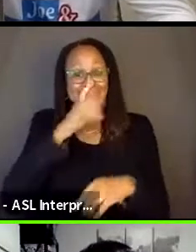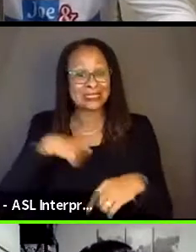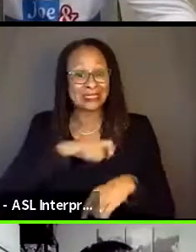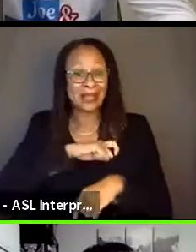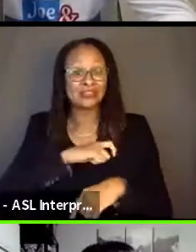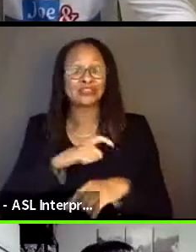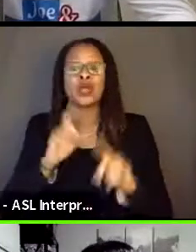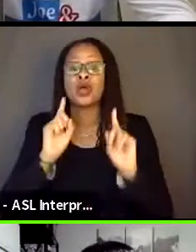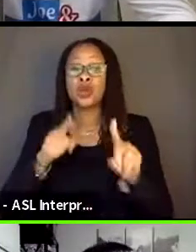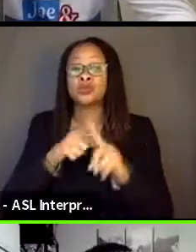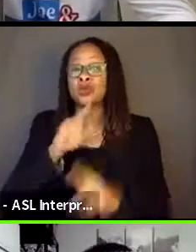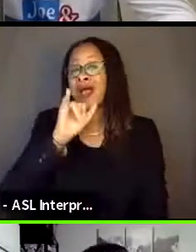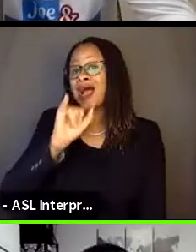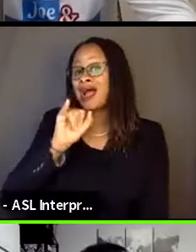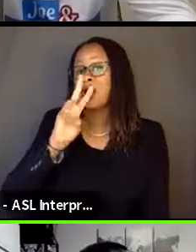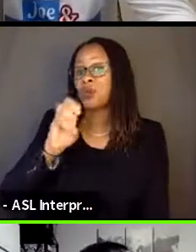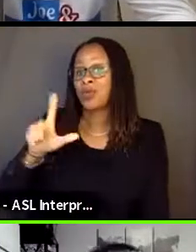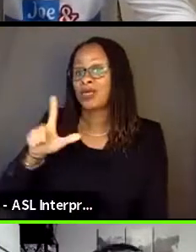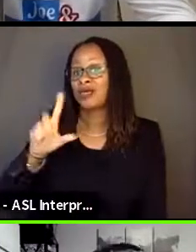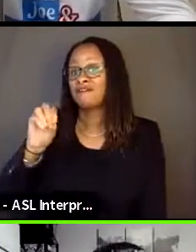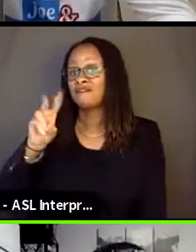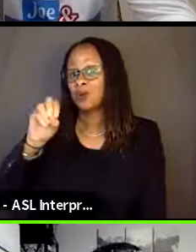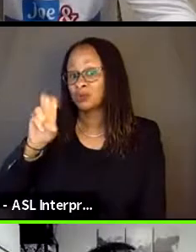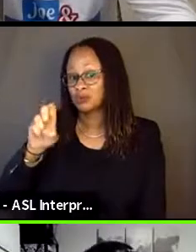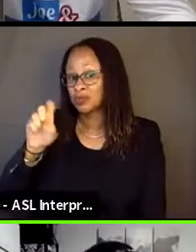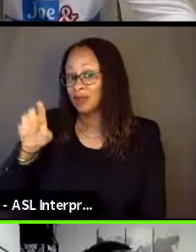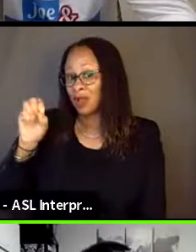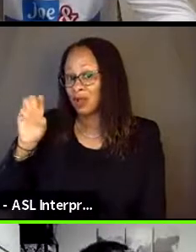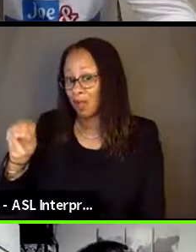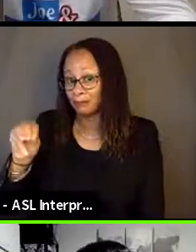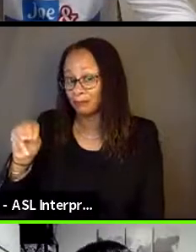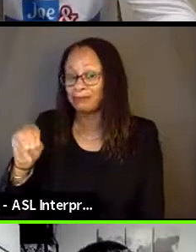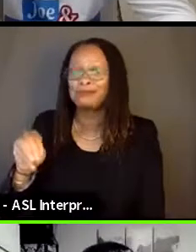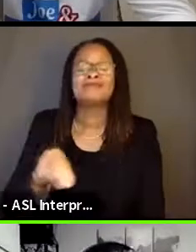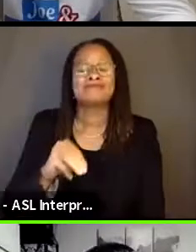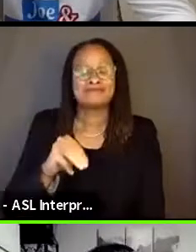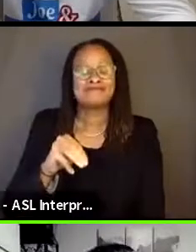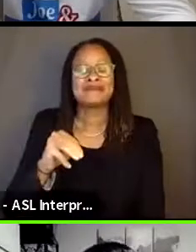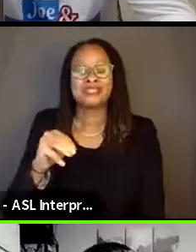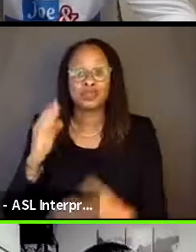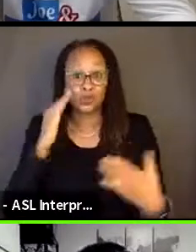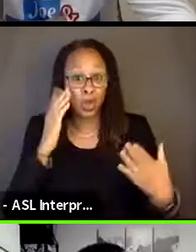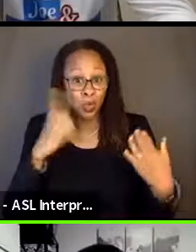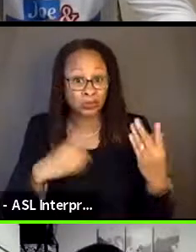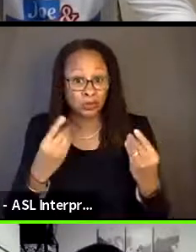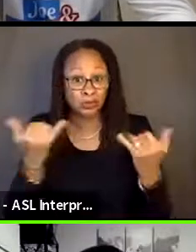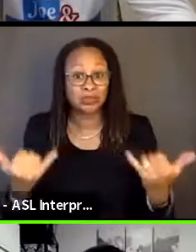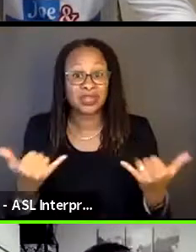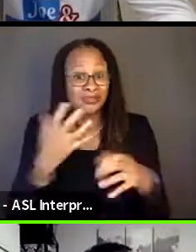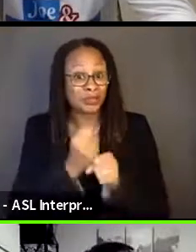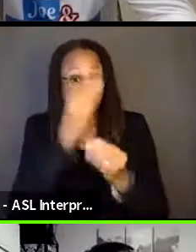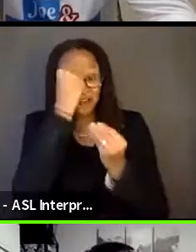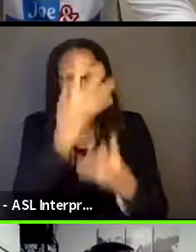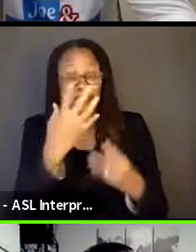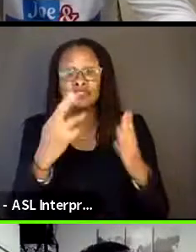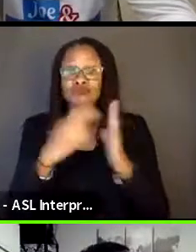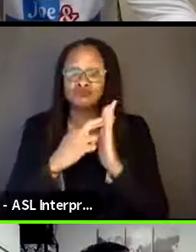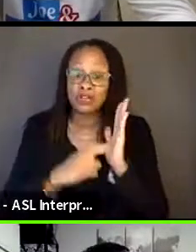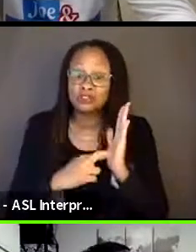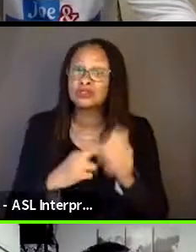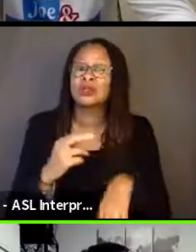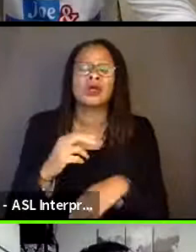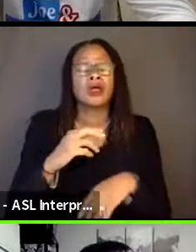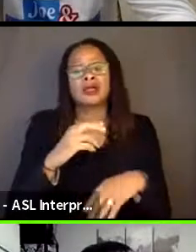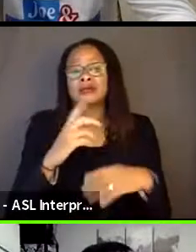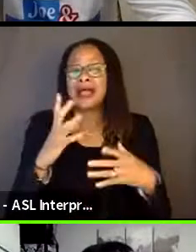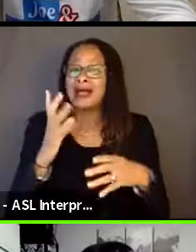voyavotar.com today to learn what choices you have to vote in your community, to get information about where